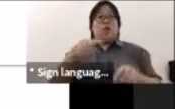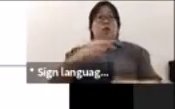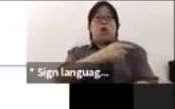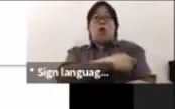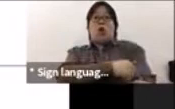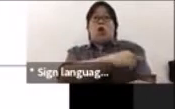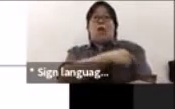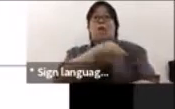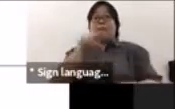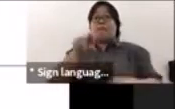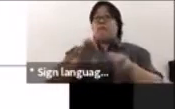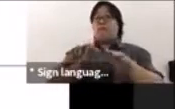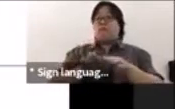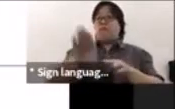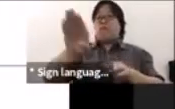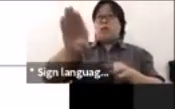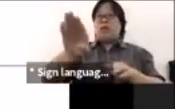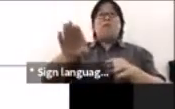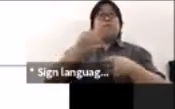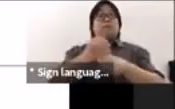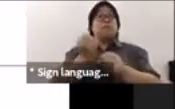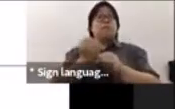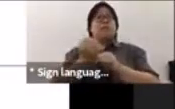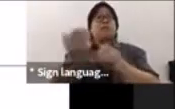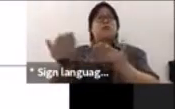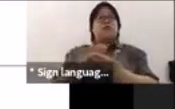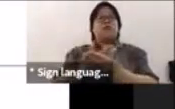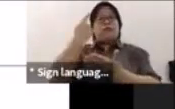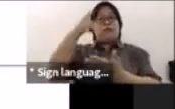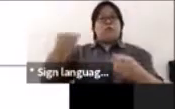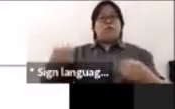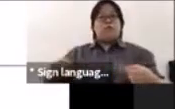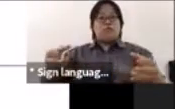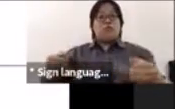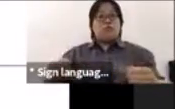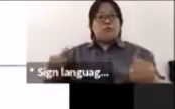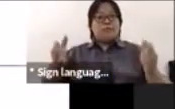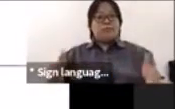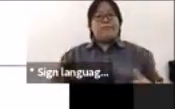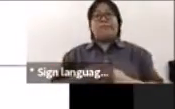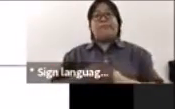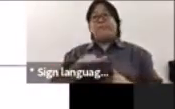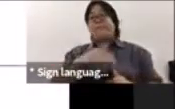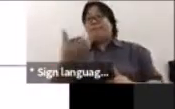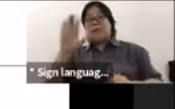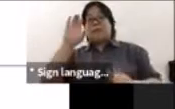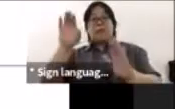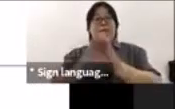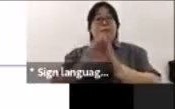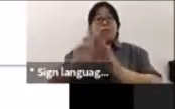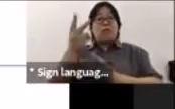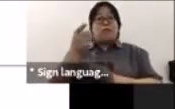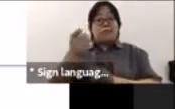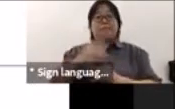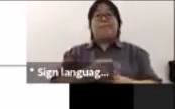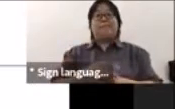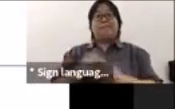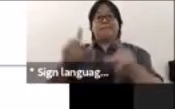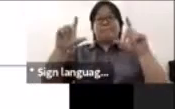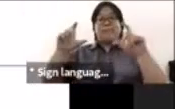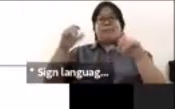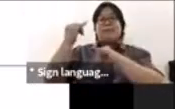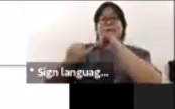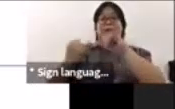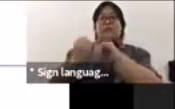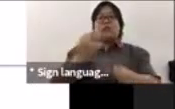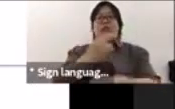ramp that has been made for wheelchair user. And the second picture here, I took at the international